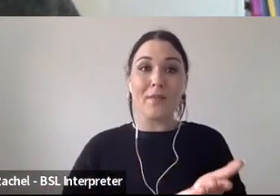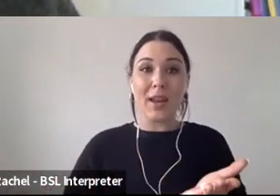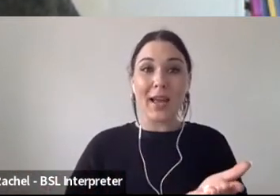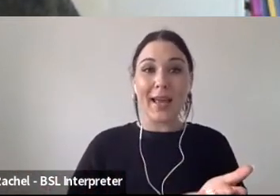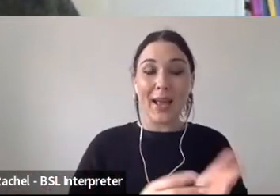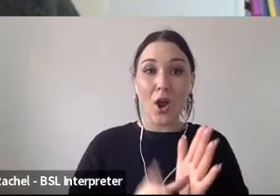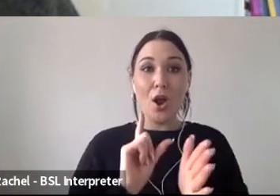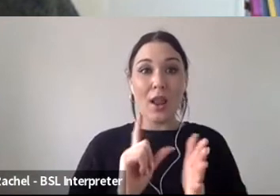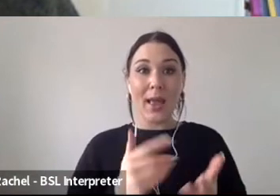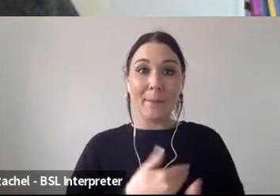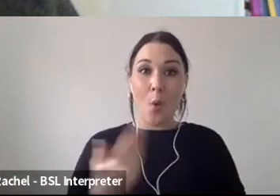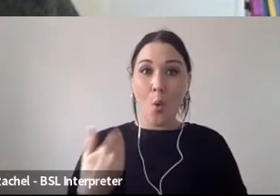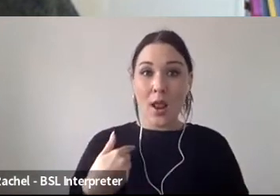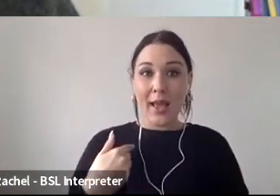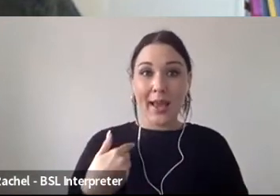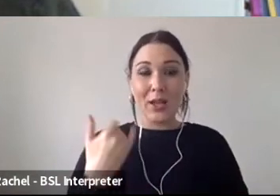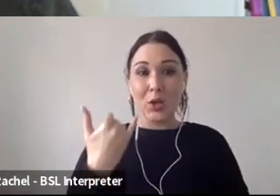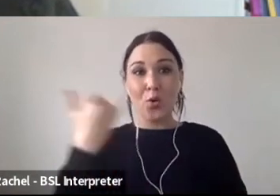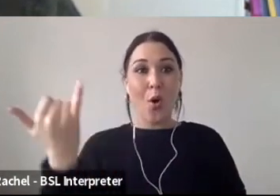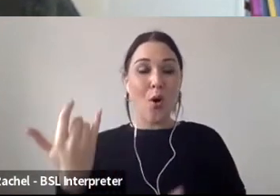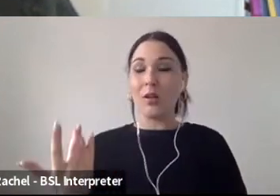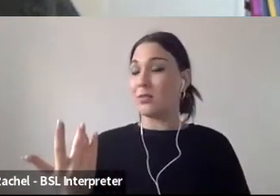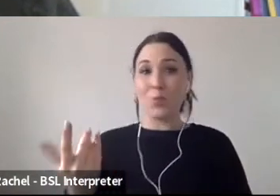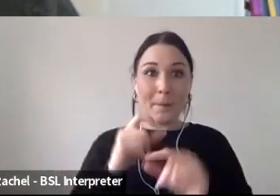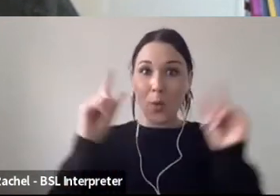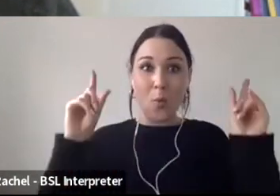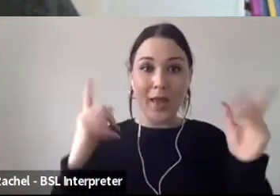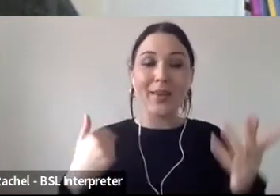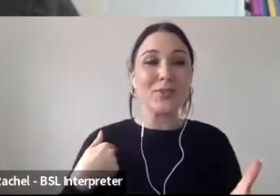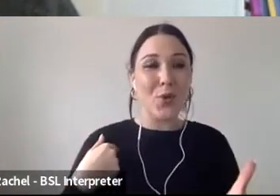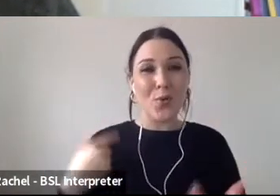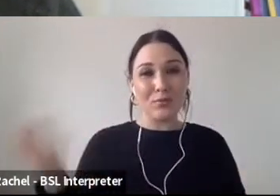morning call and then I will not be awake, so it's very handy for that.